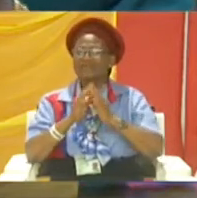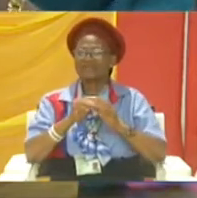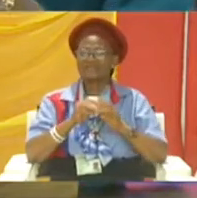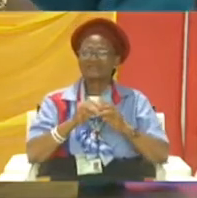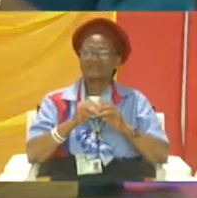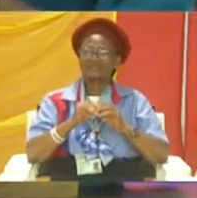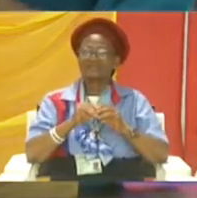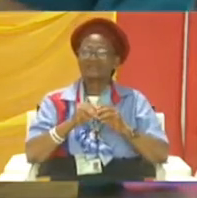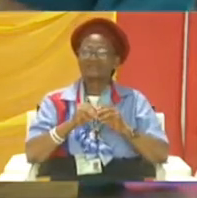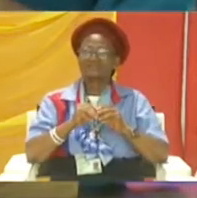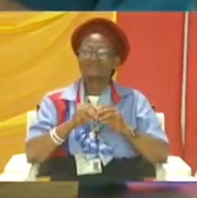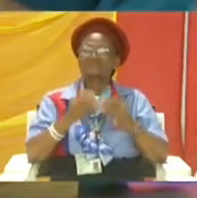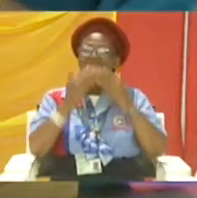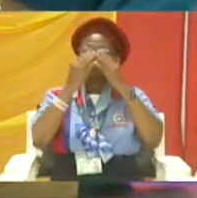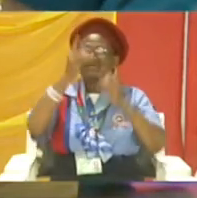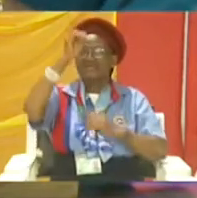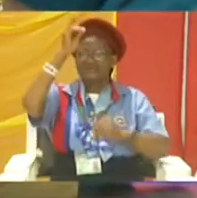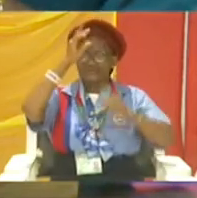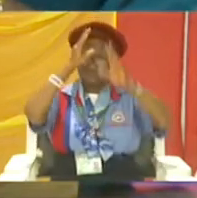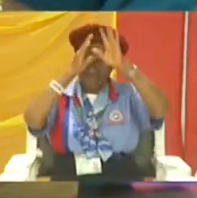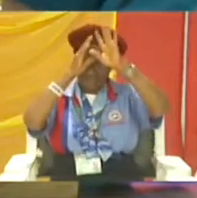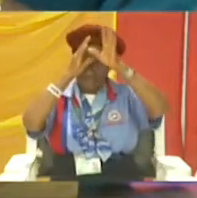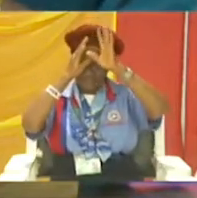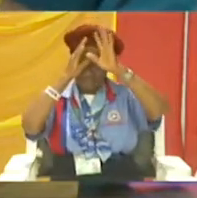Ah, thank you, Father. Baba Isheon.